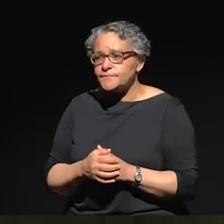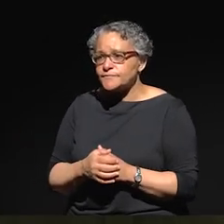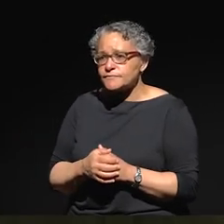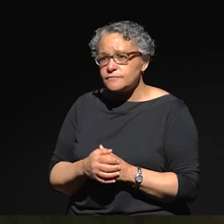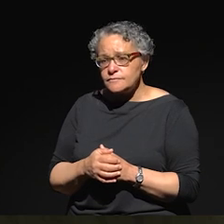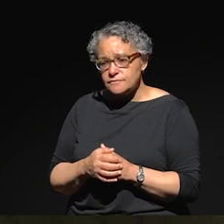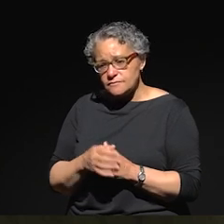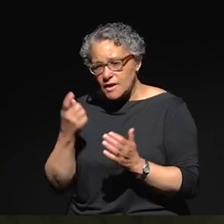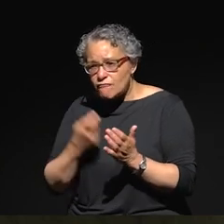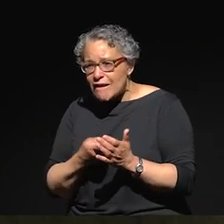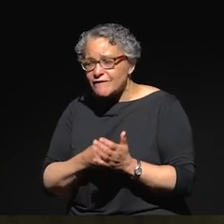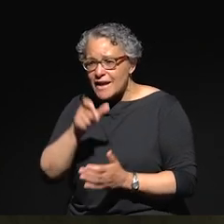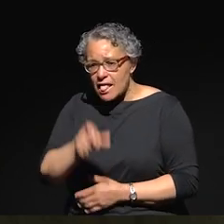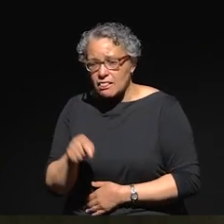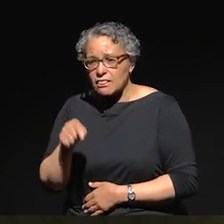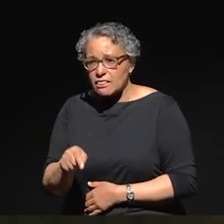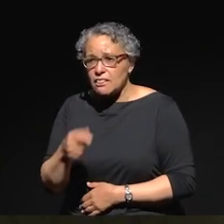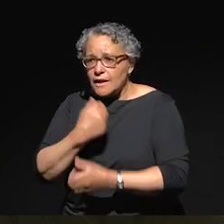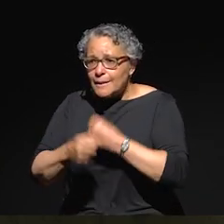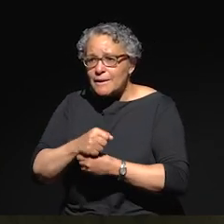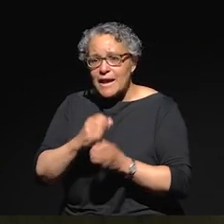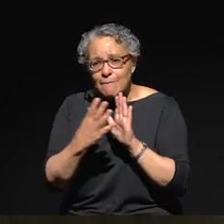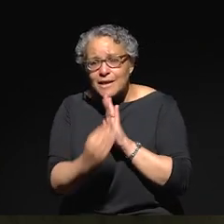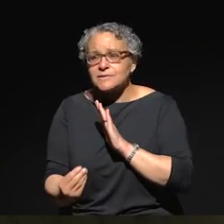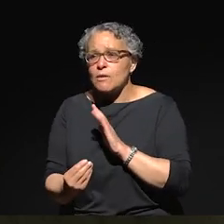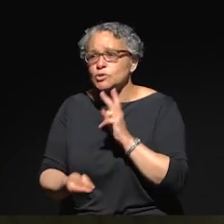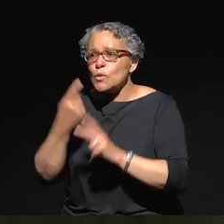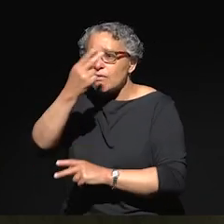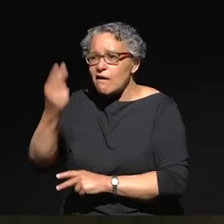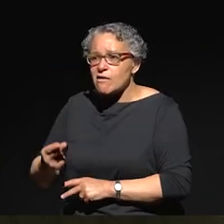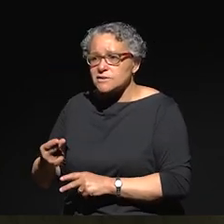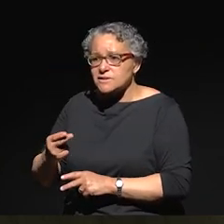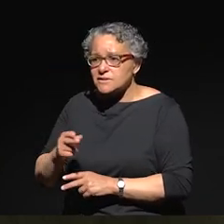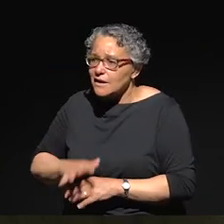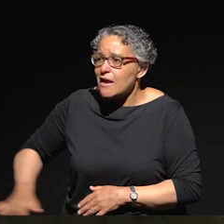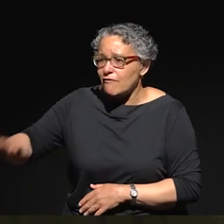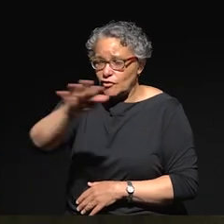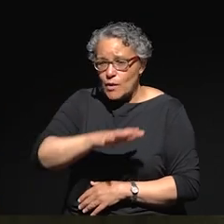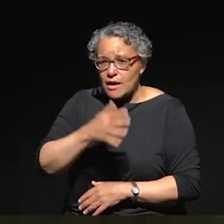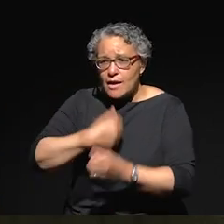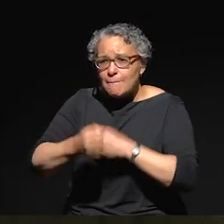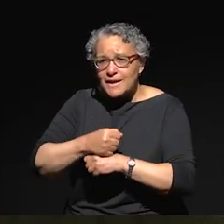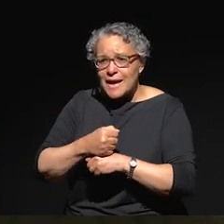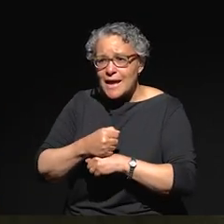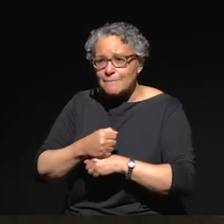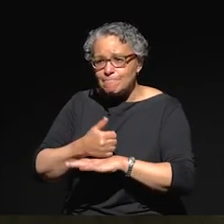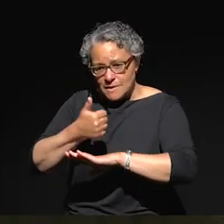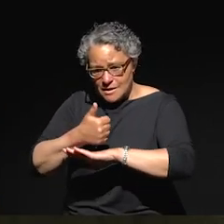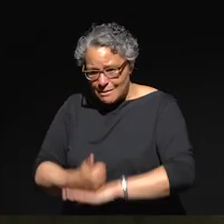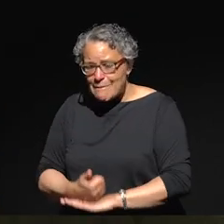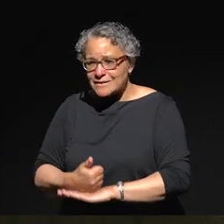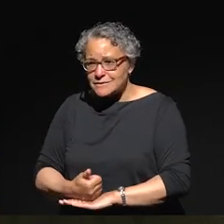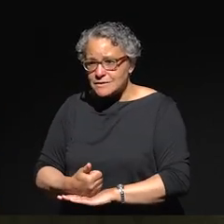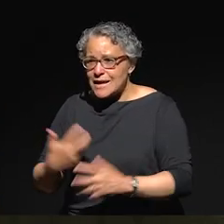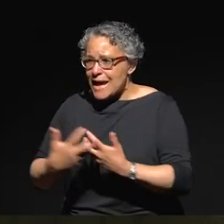He was somebody who became an example to artists everywhere. He became the baseline for teaching art